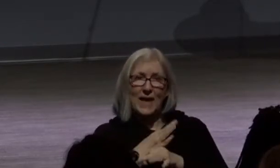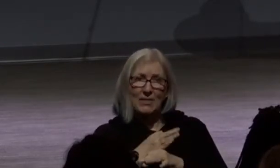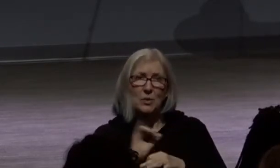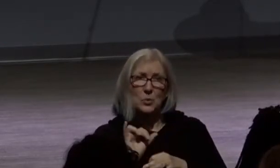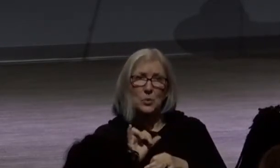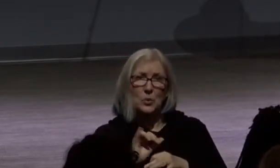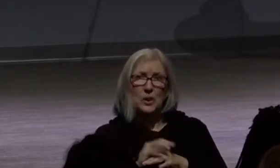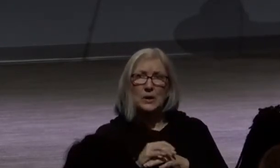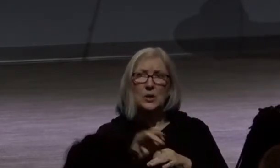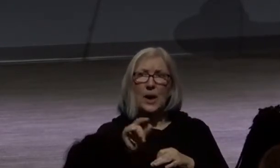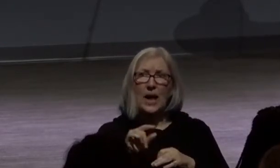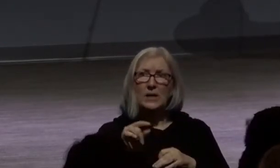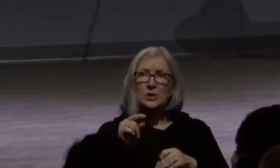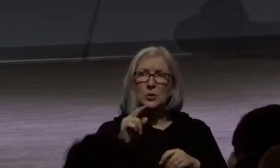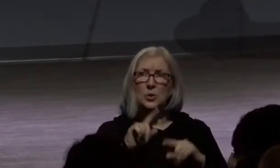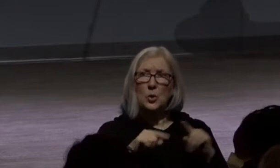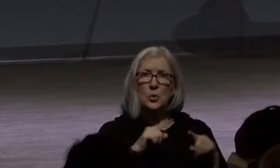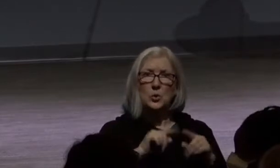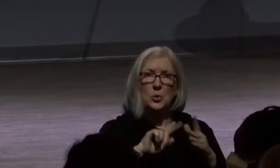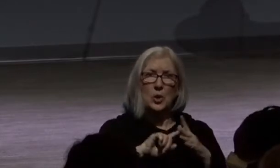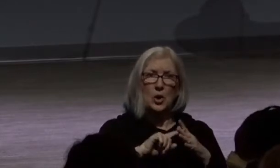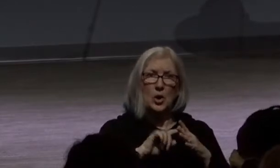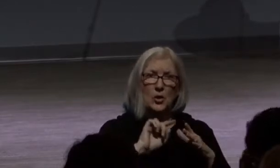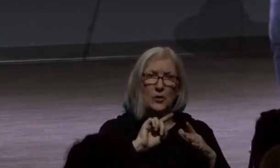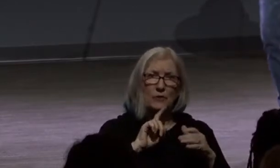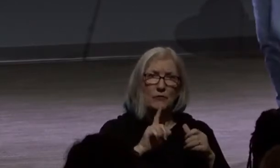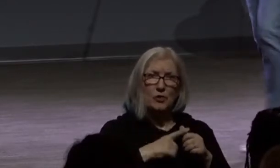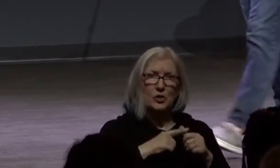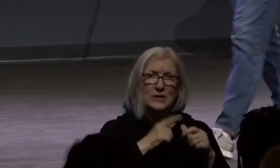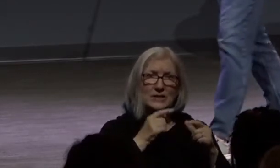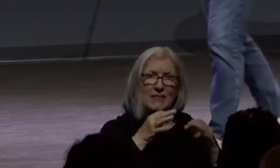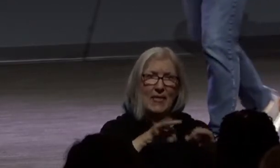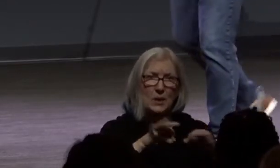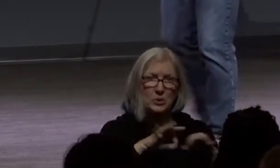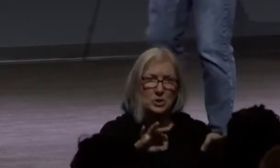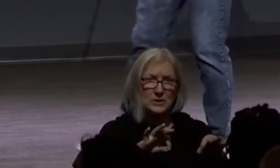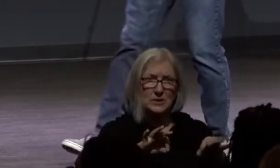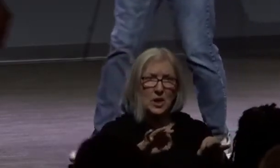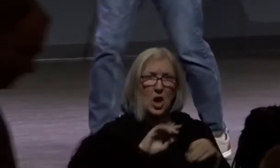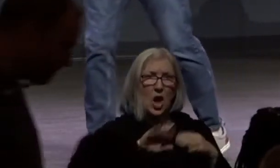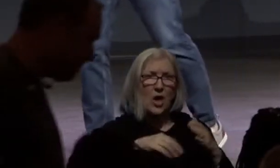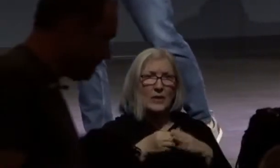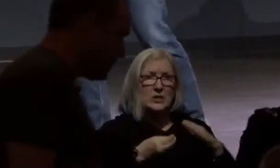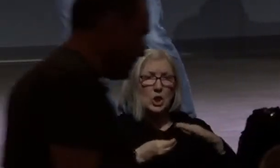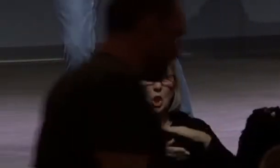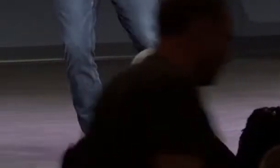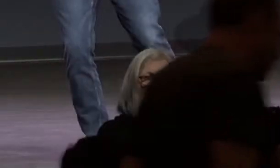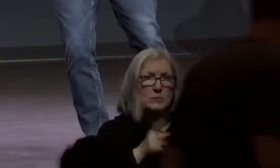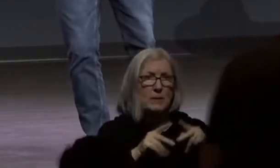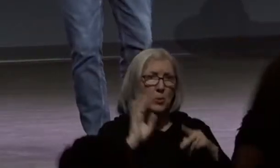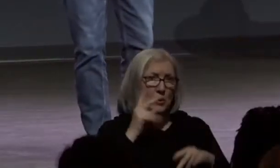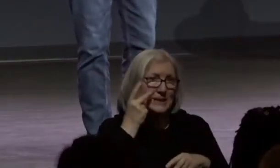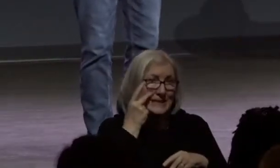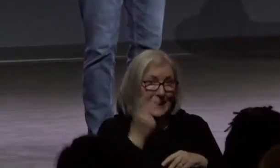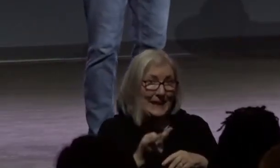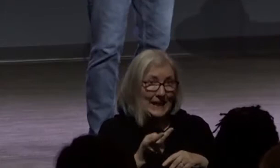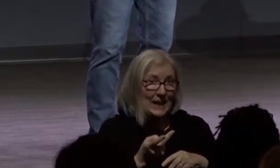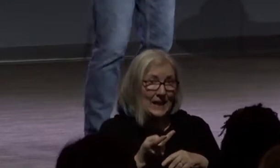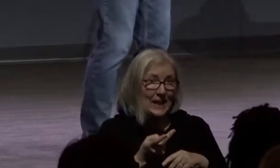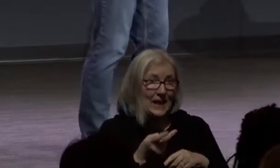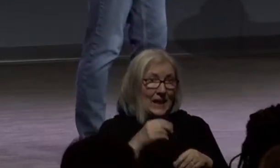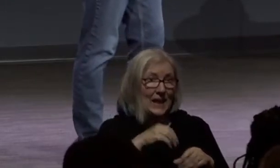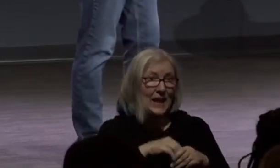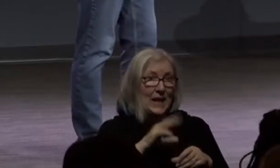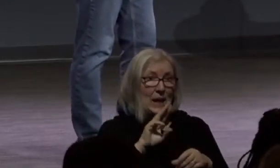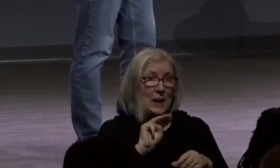the original languages and the cultural influences that were in it, all these clues that the people would have seen in